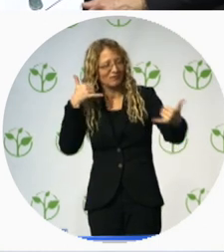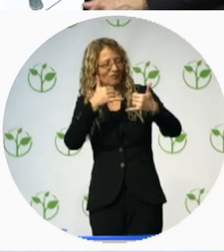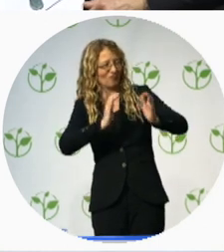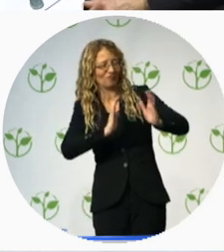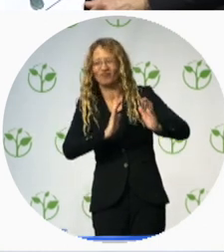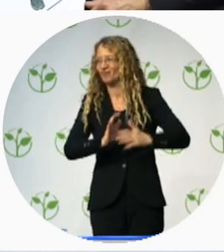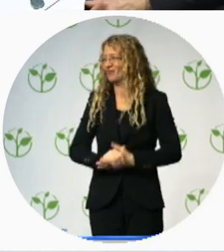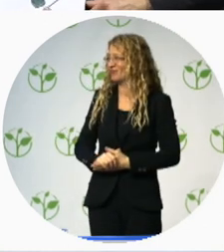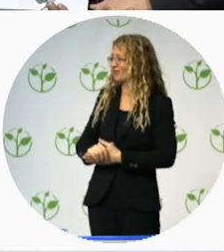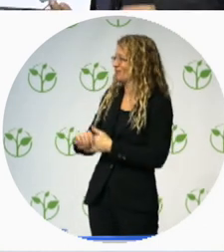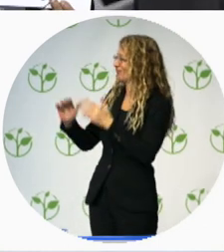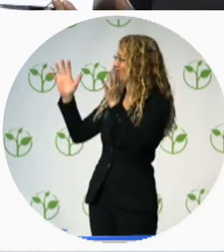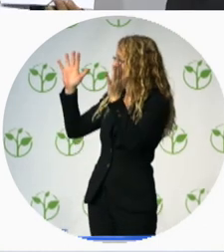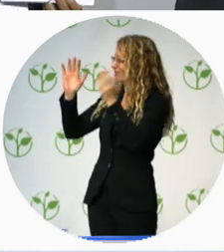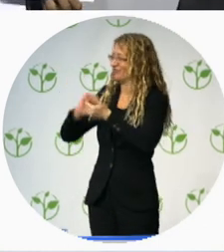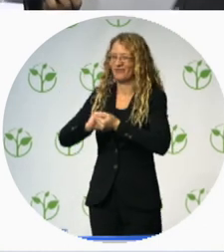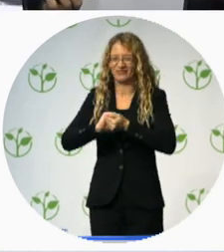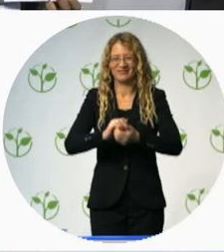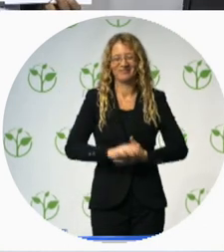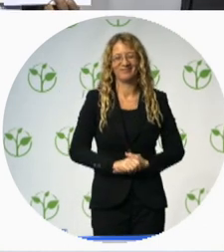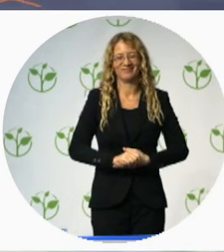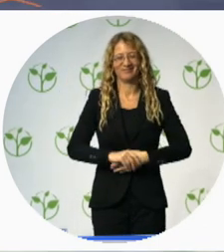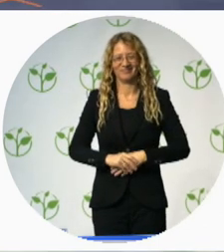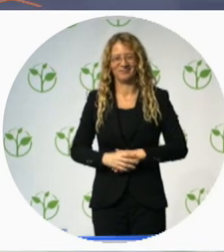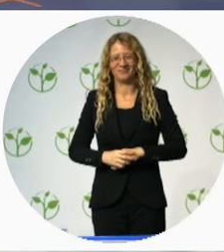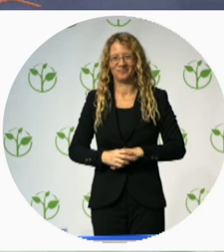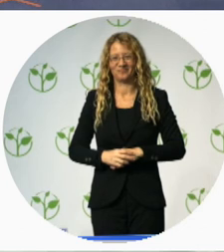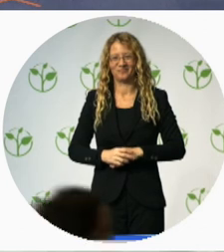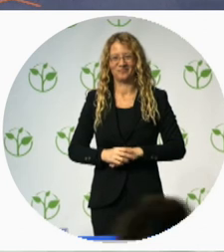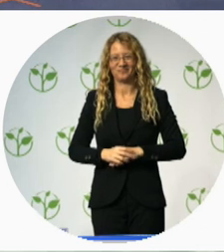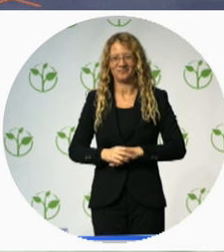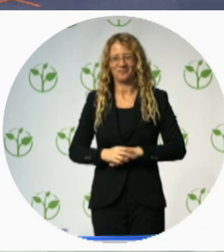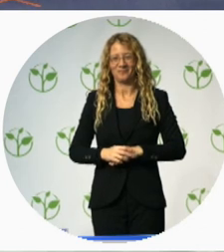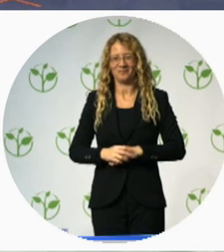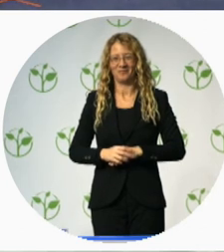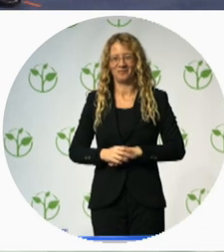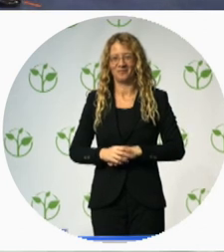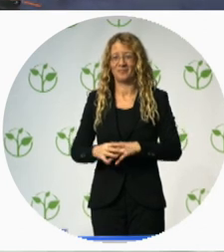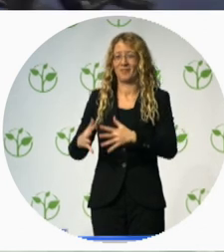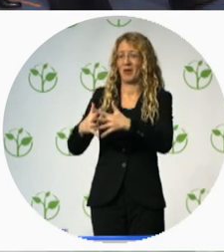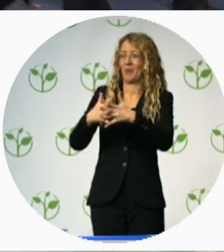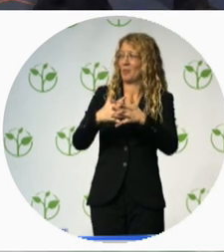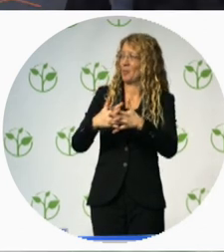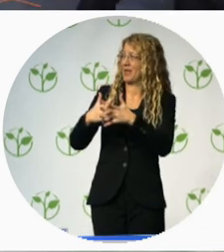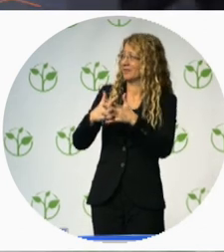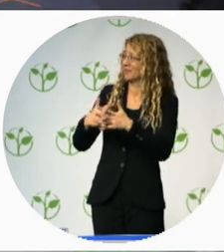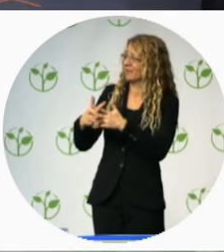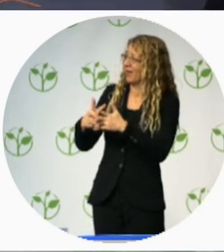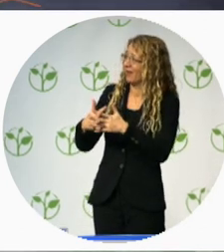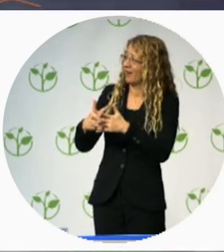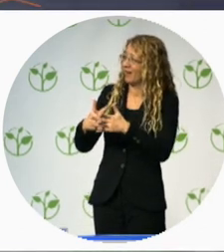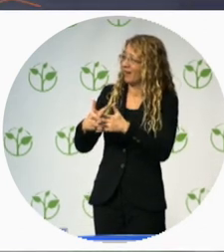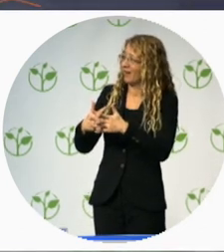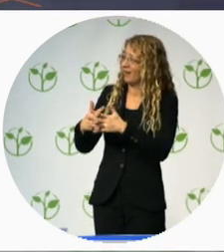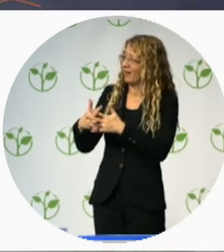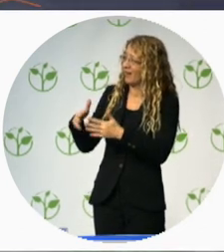Congratulations Congratulations to the Department of State,